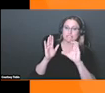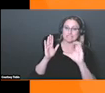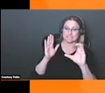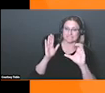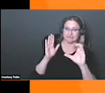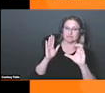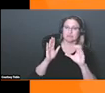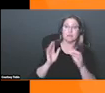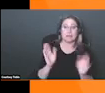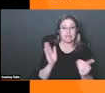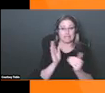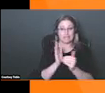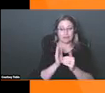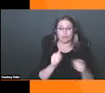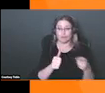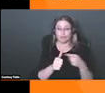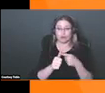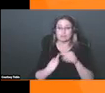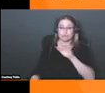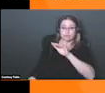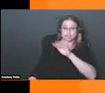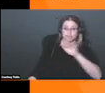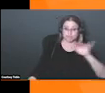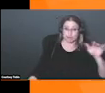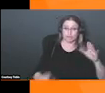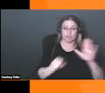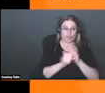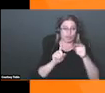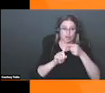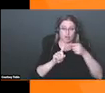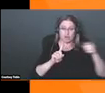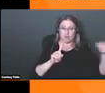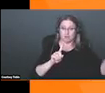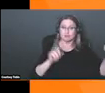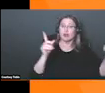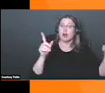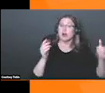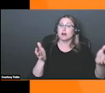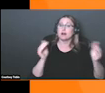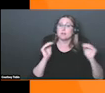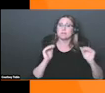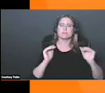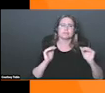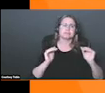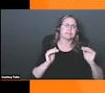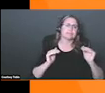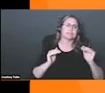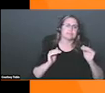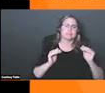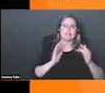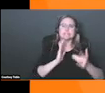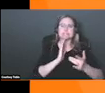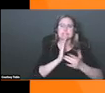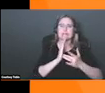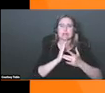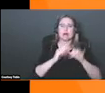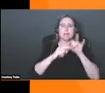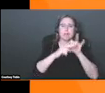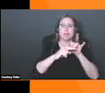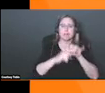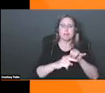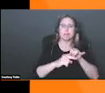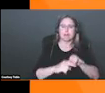want to spell it out. No technical jargon. You know, these reviewers,